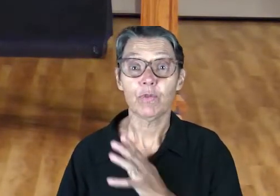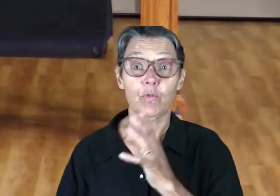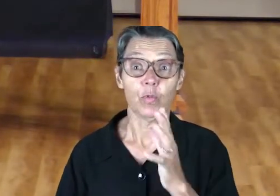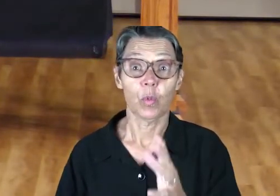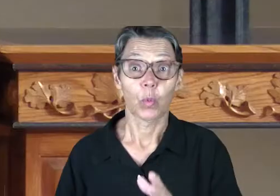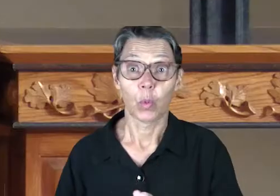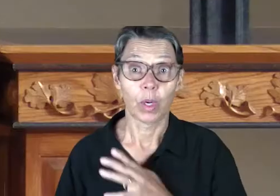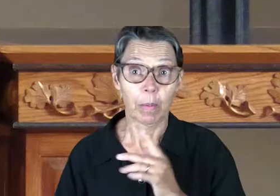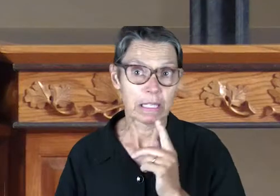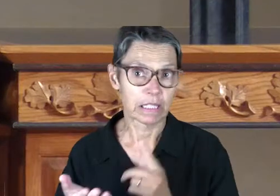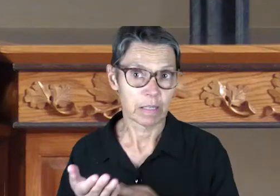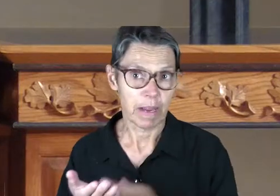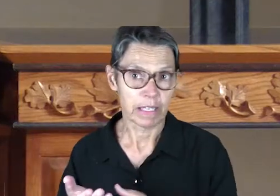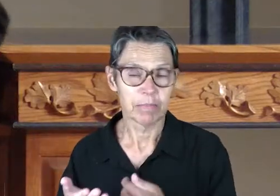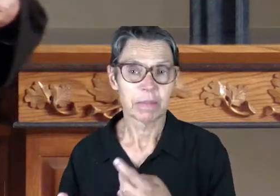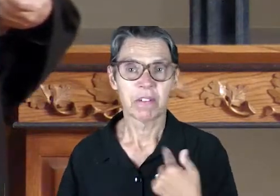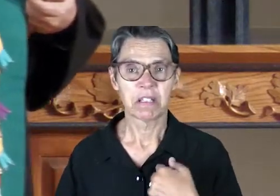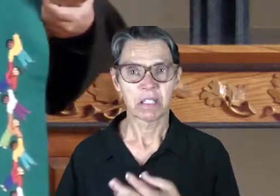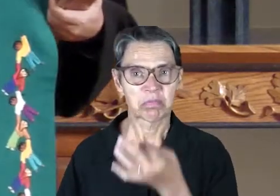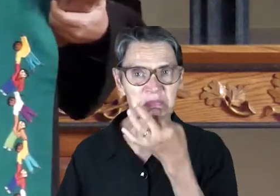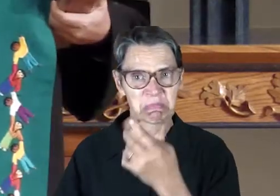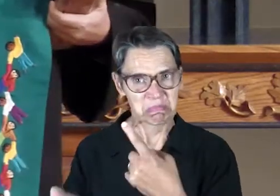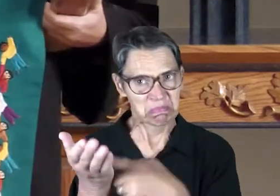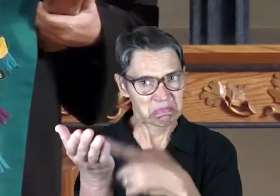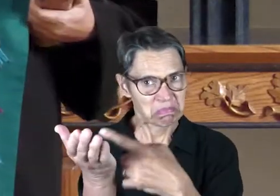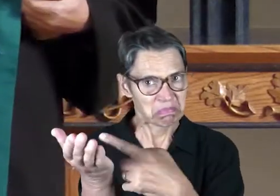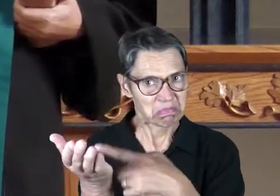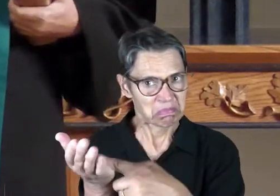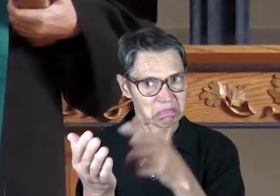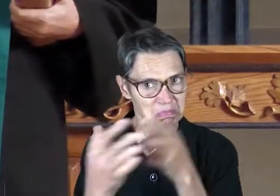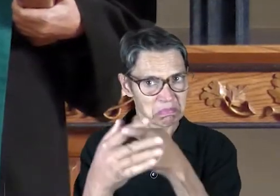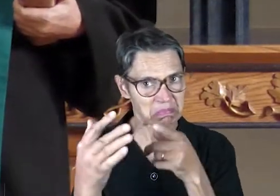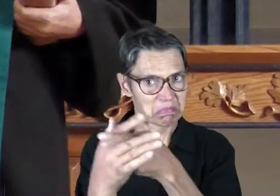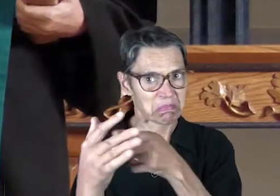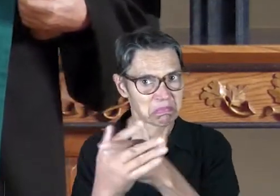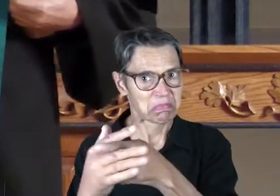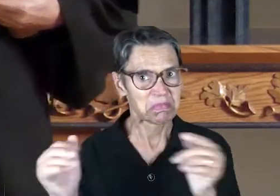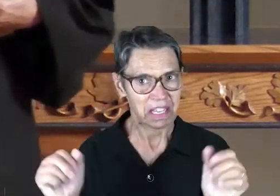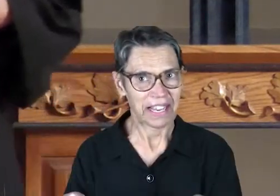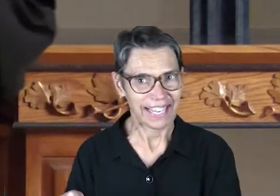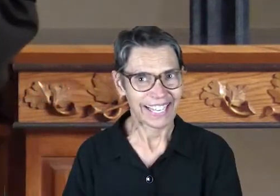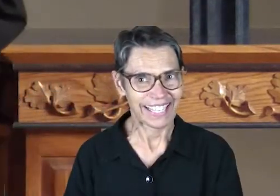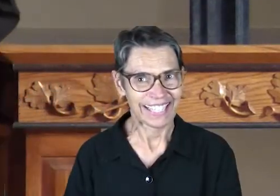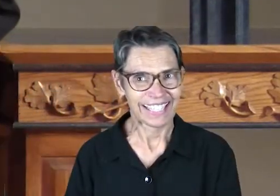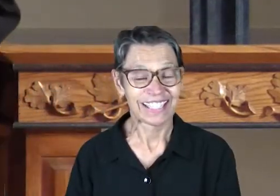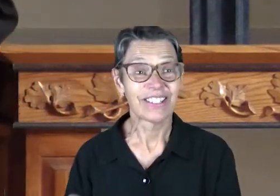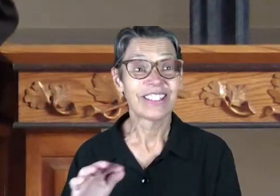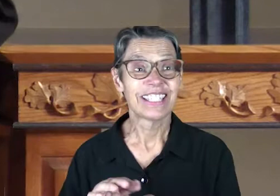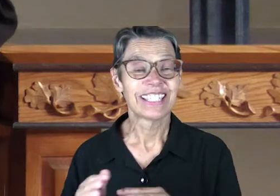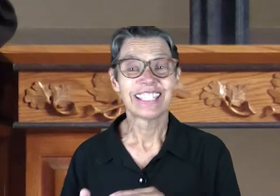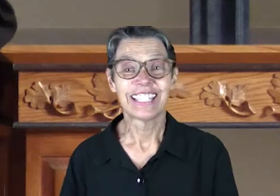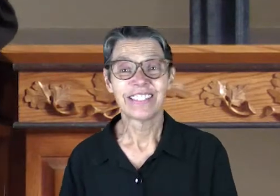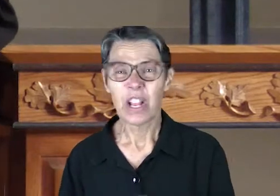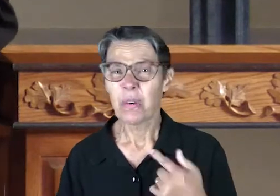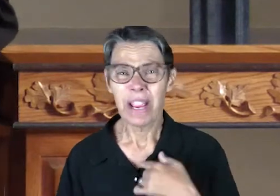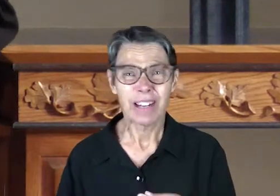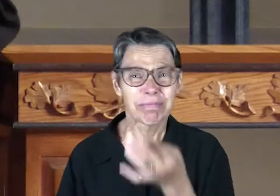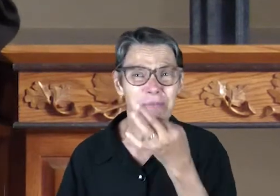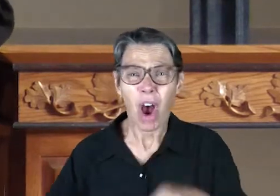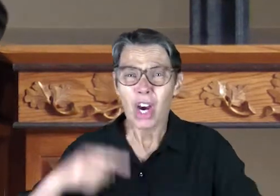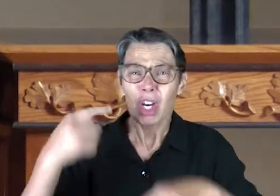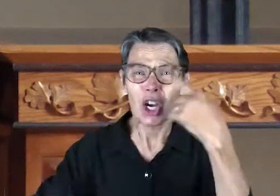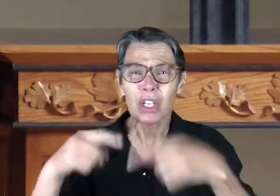formal, some of us are gifted at debate. Maybe what I'm really talking about is more